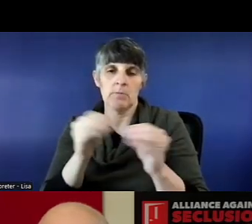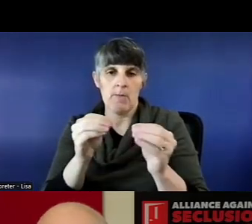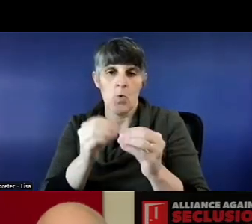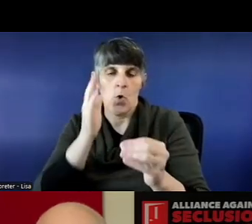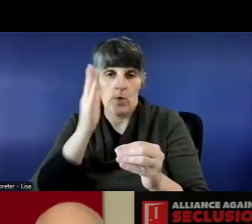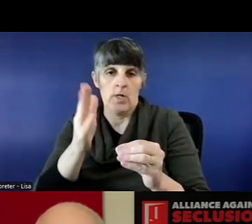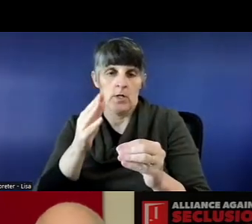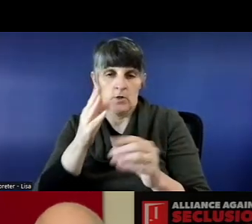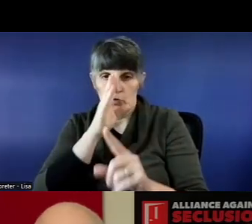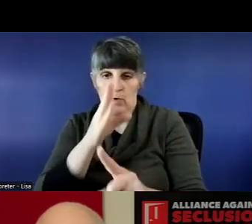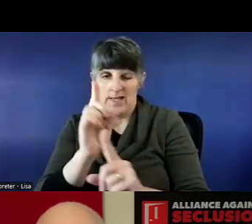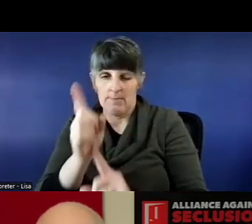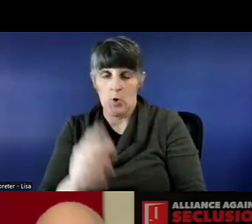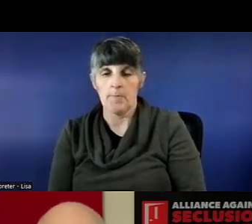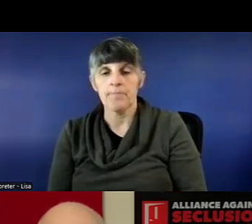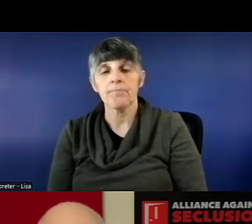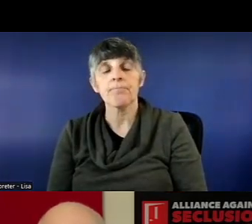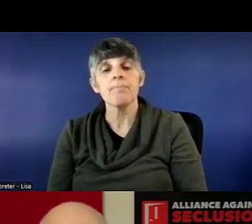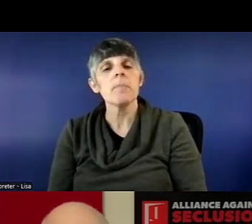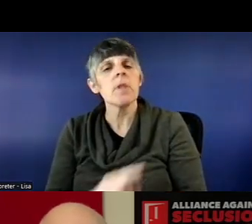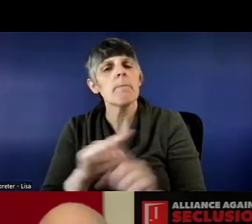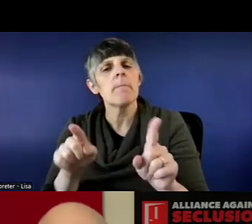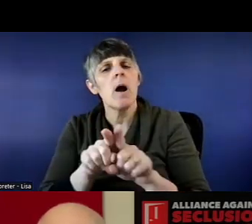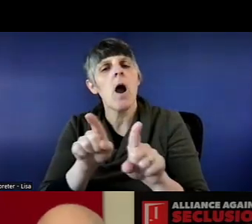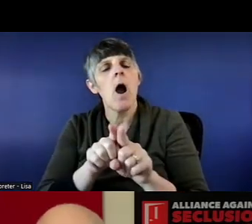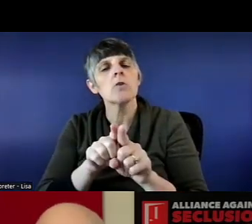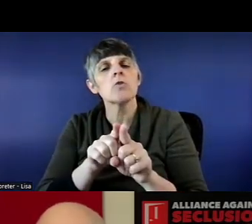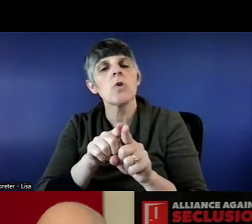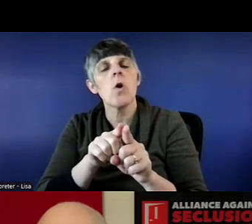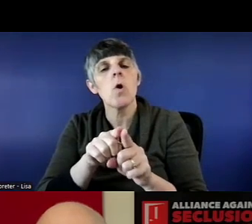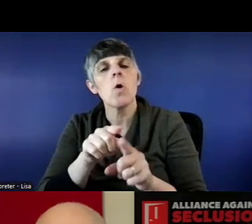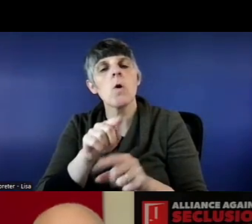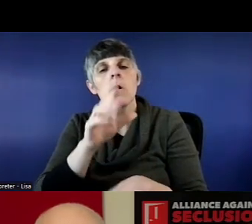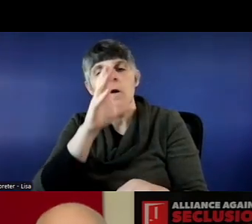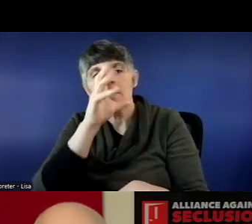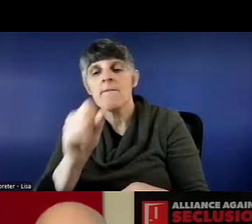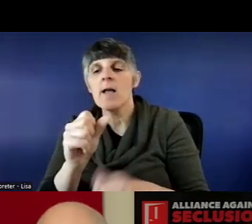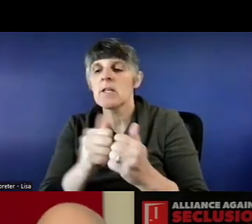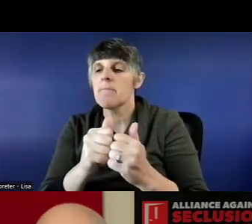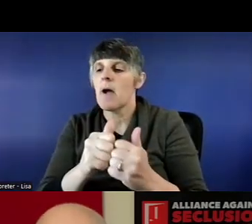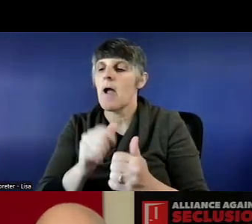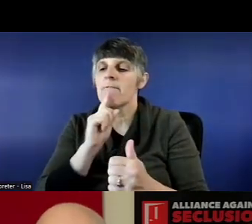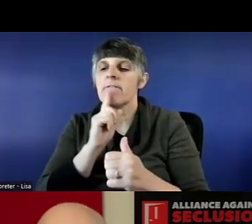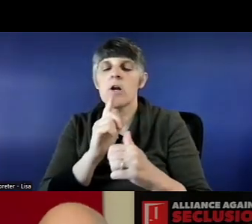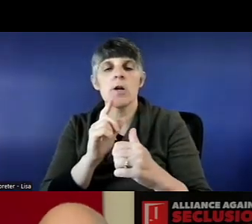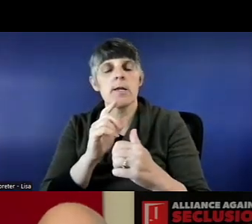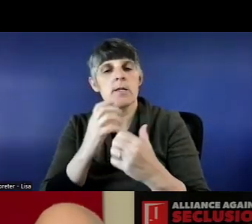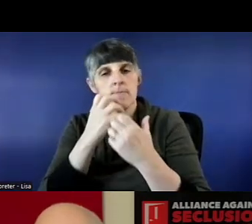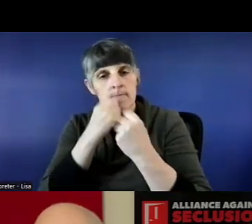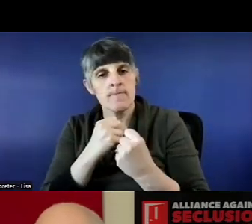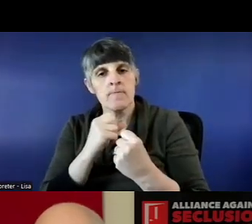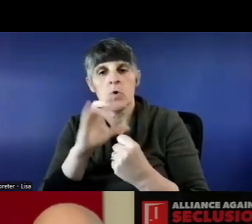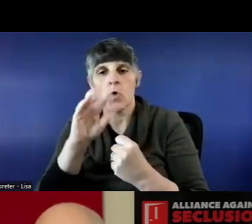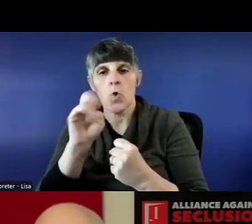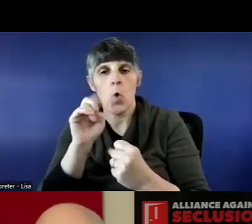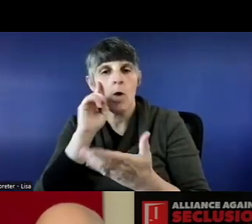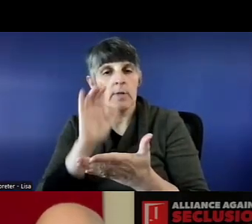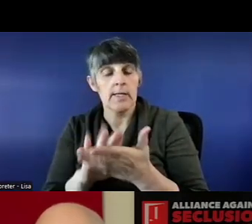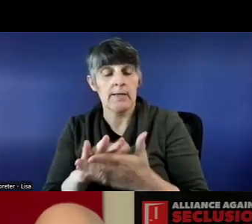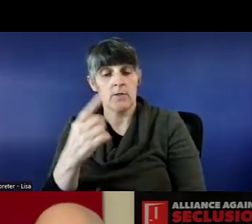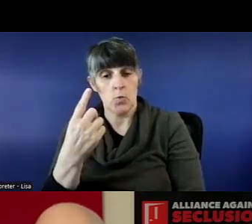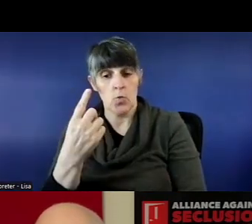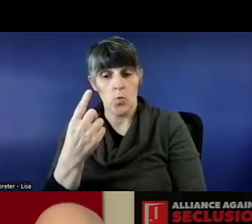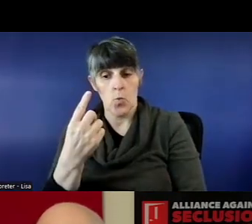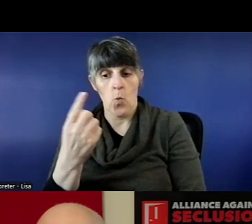about that directly in a moment. But I also am driven by some very fundamental core beliefs. And one of those core beliefs